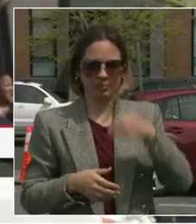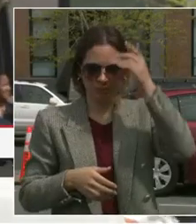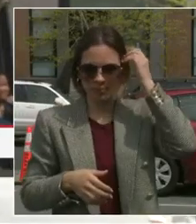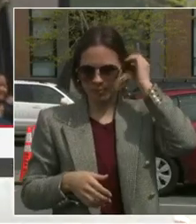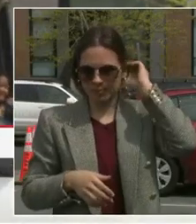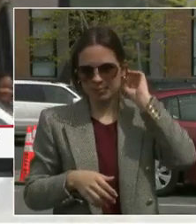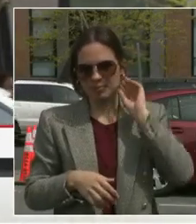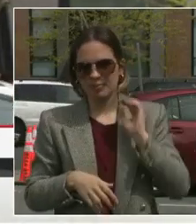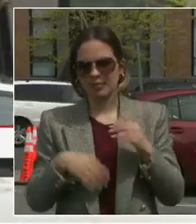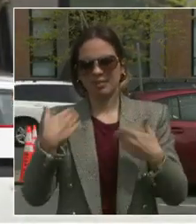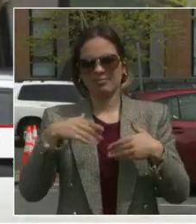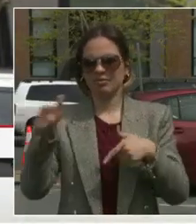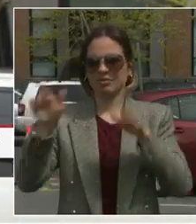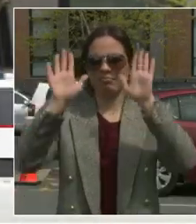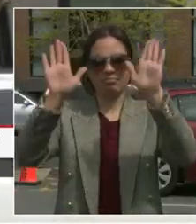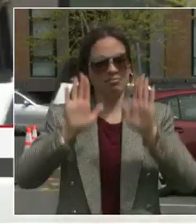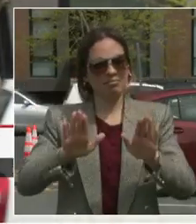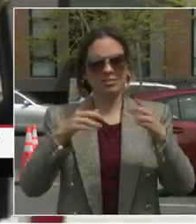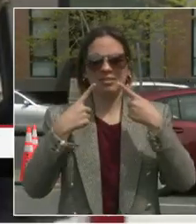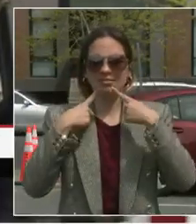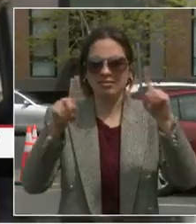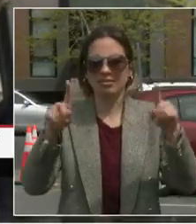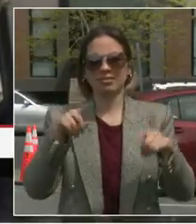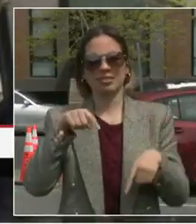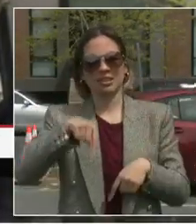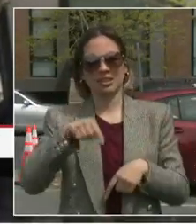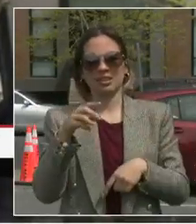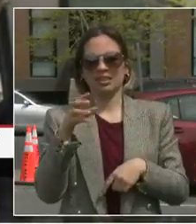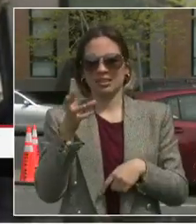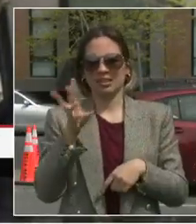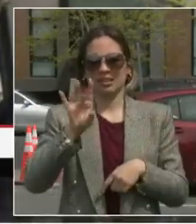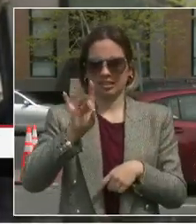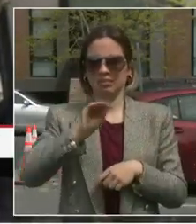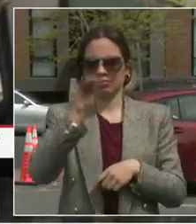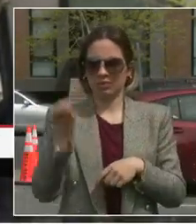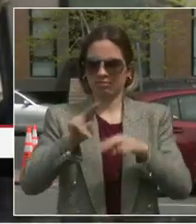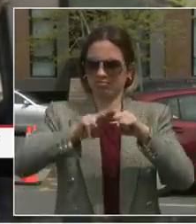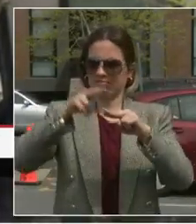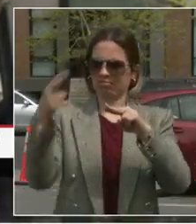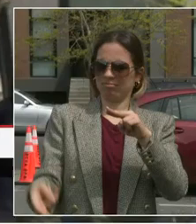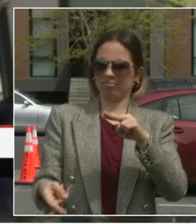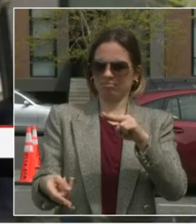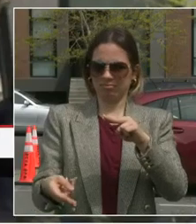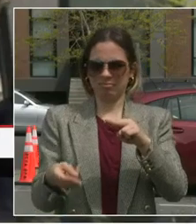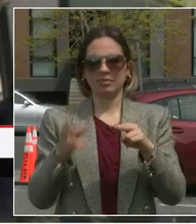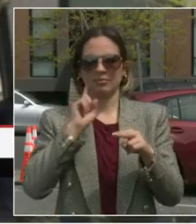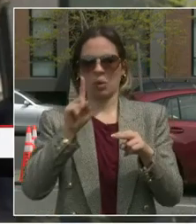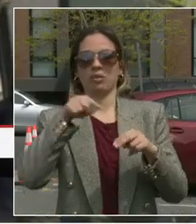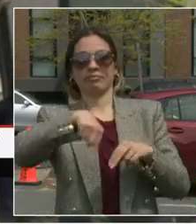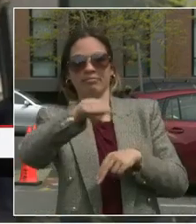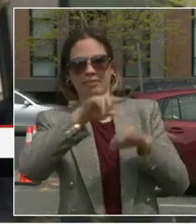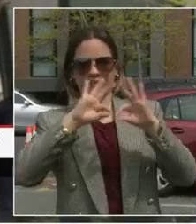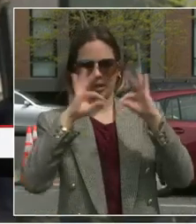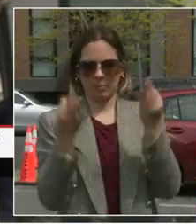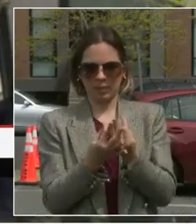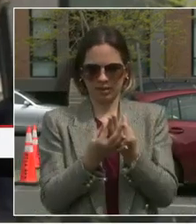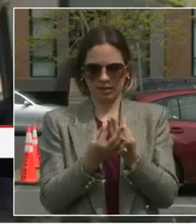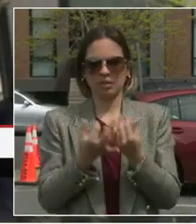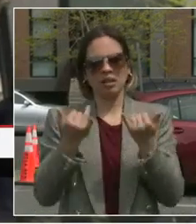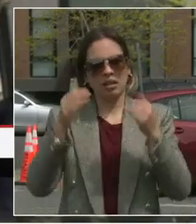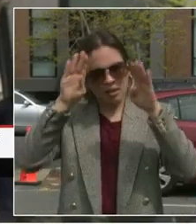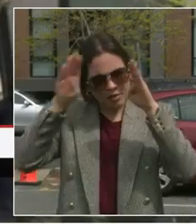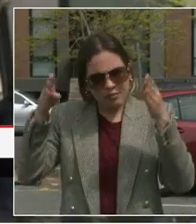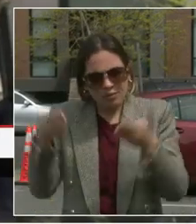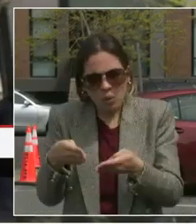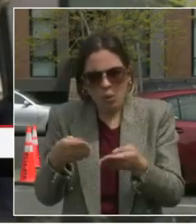our families, leading to a 78% decrease. And now that focused attention needs to be on our singles